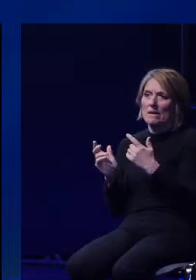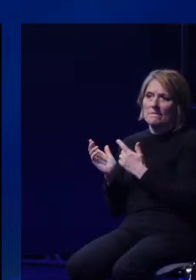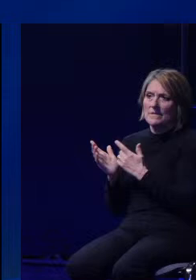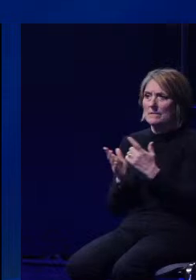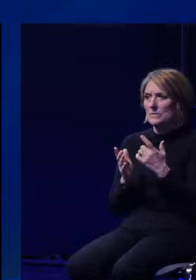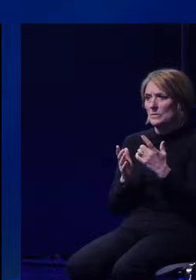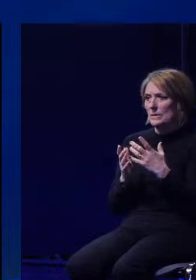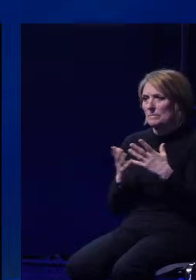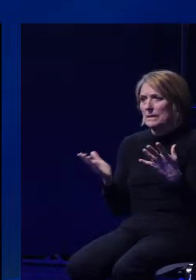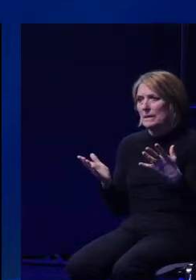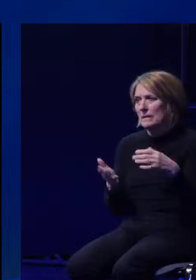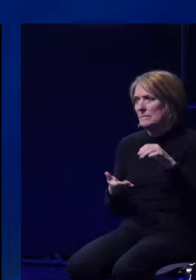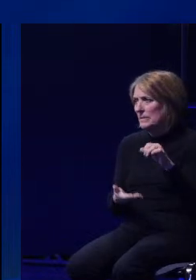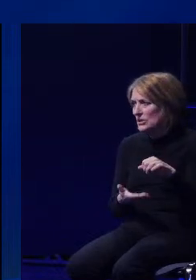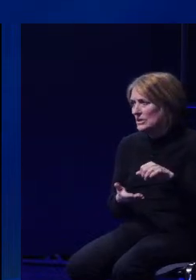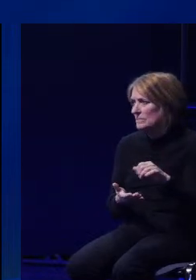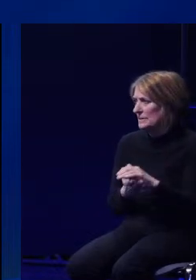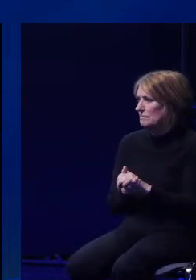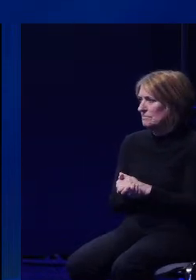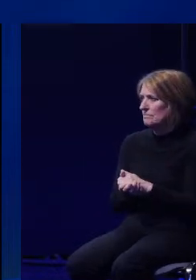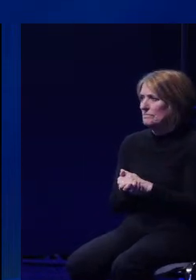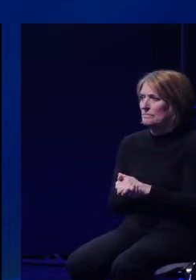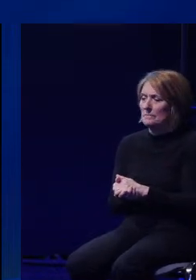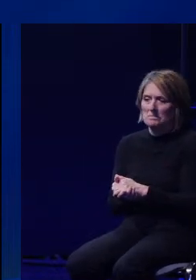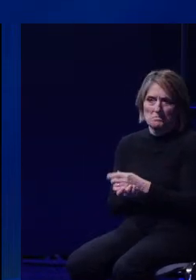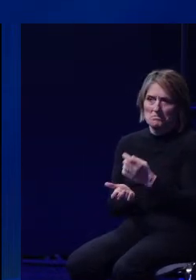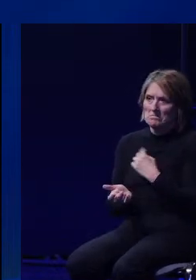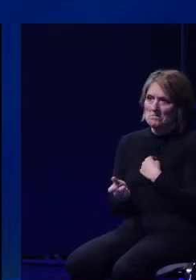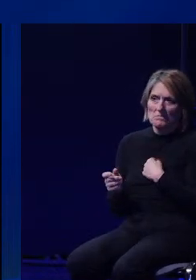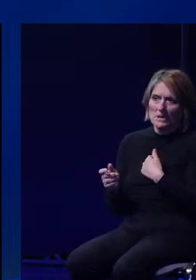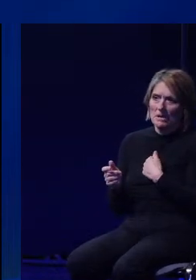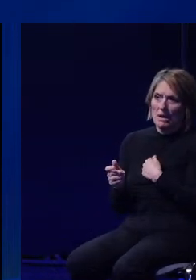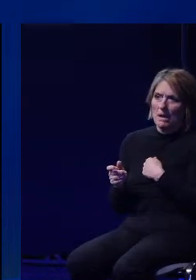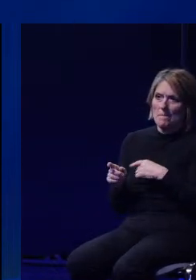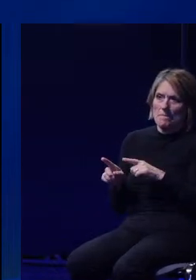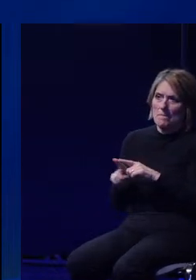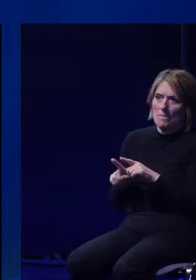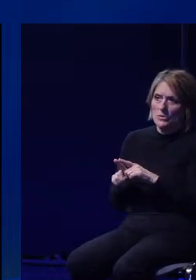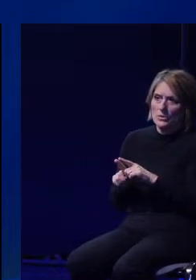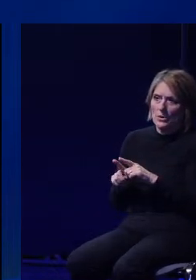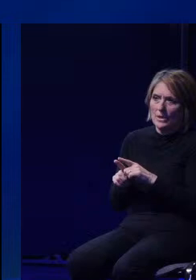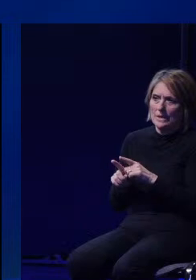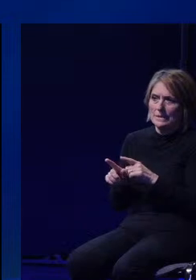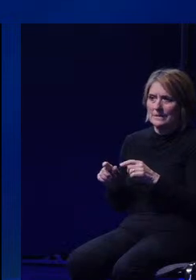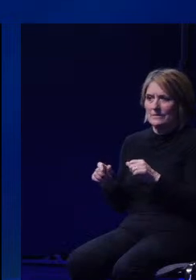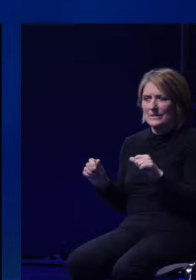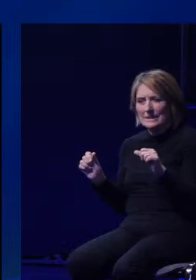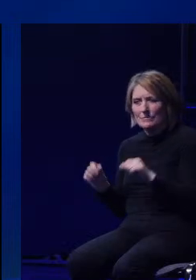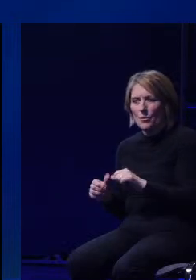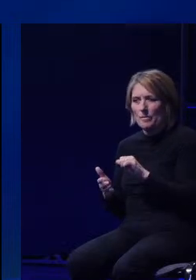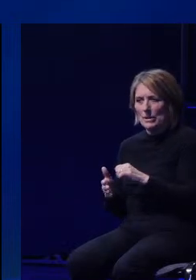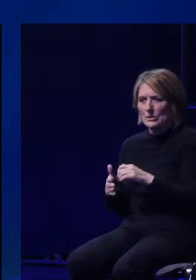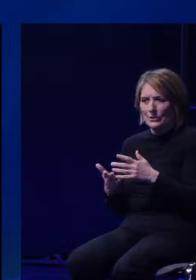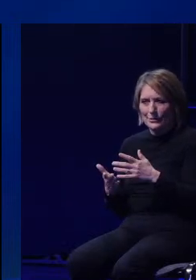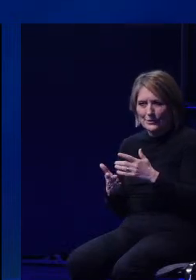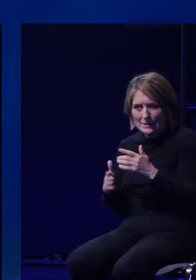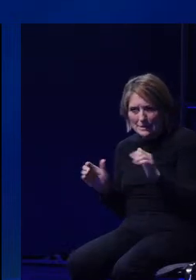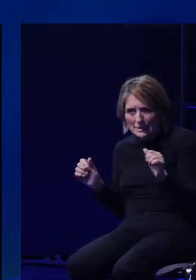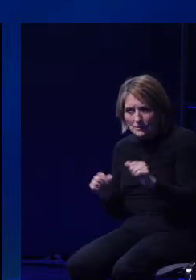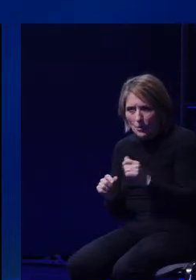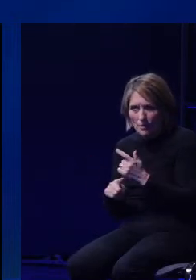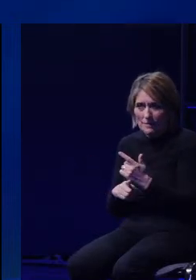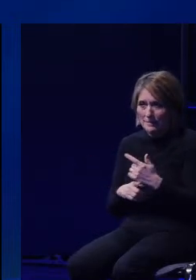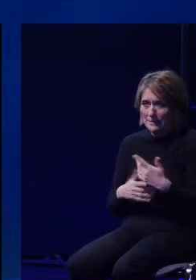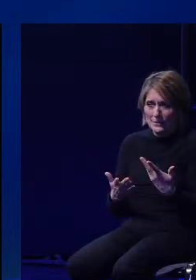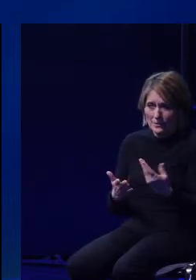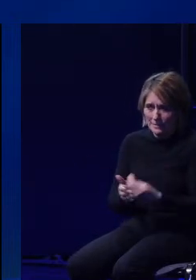budgets. But I'm also doing small films with very small budget or no budget, okay, to help out.